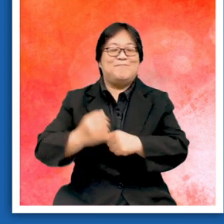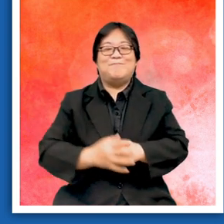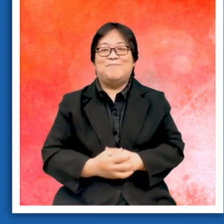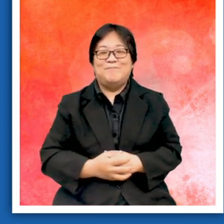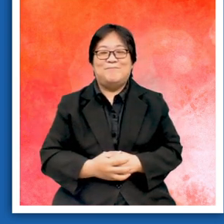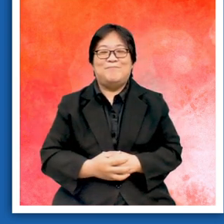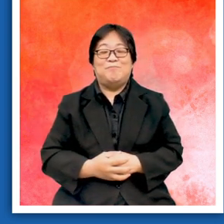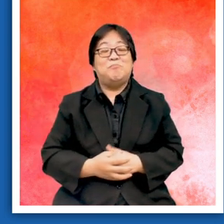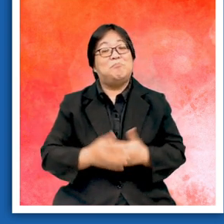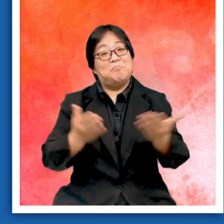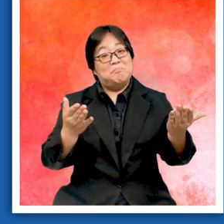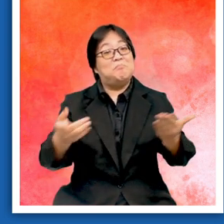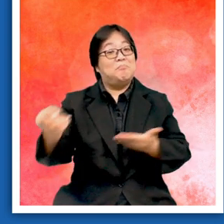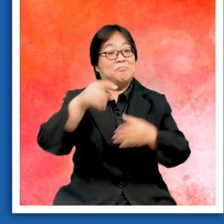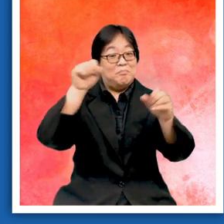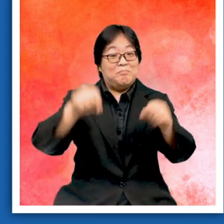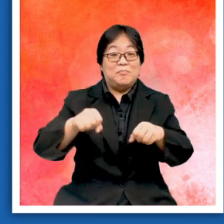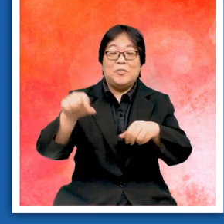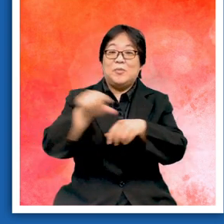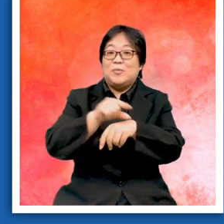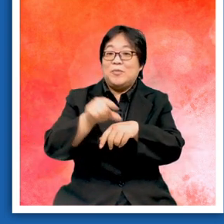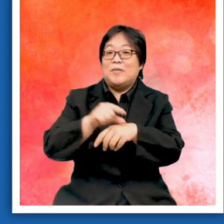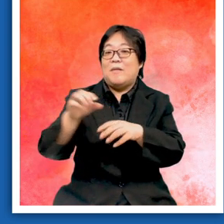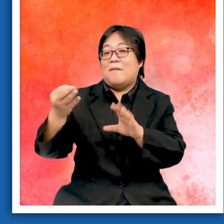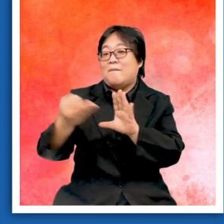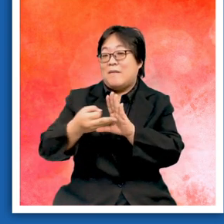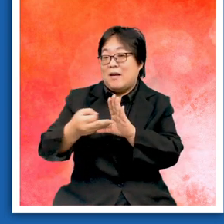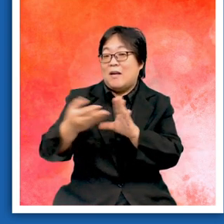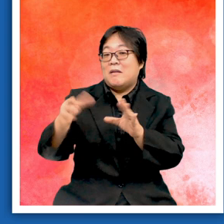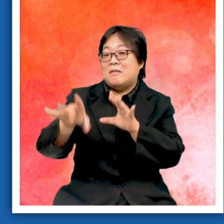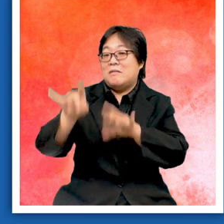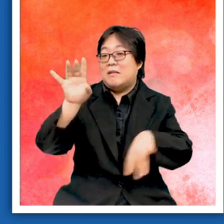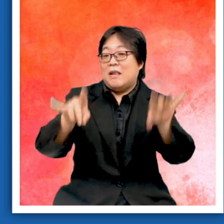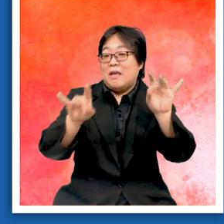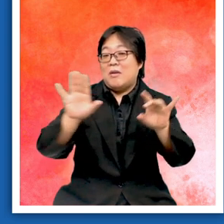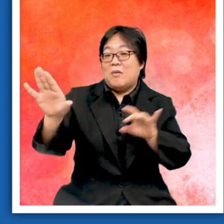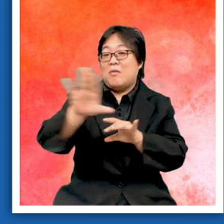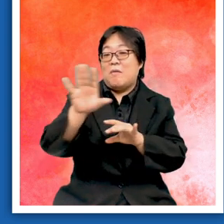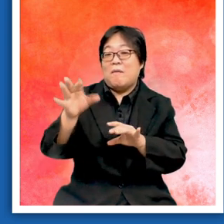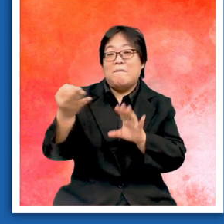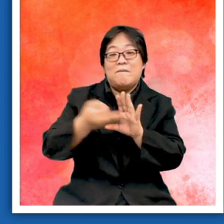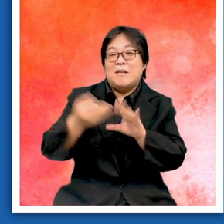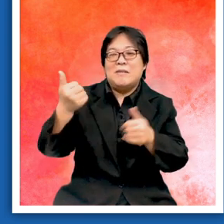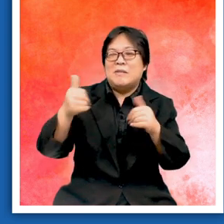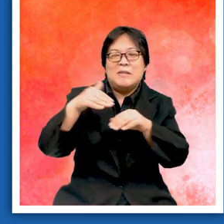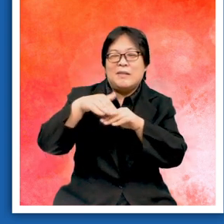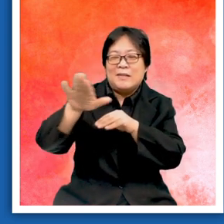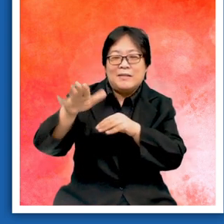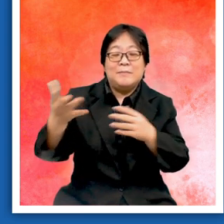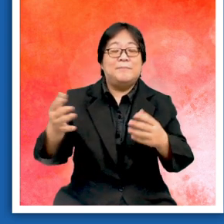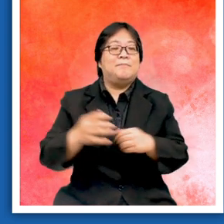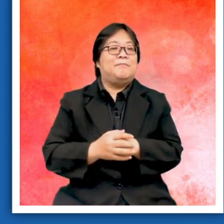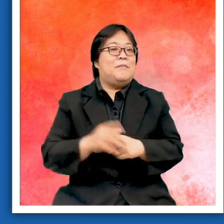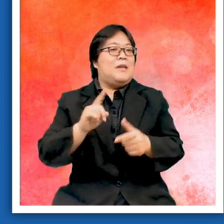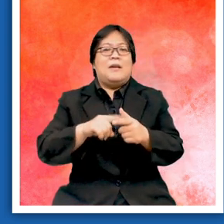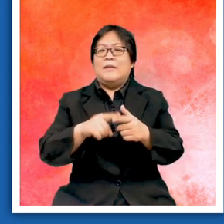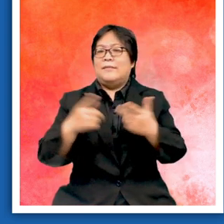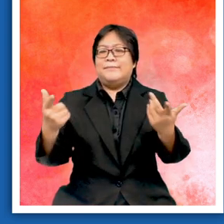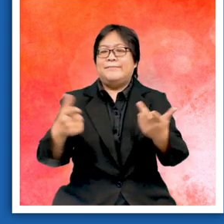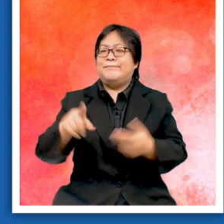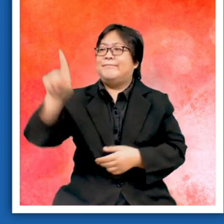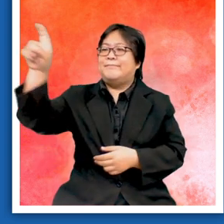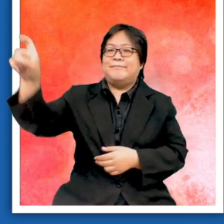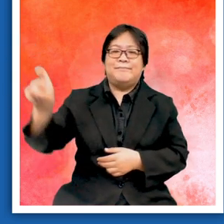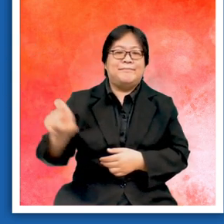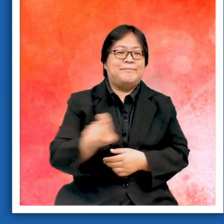So you can use this file picker to select your file, or you may simply drag and